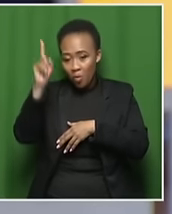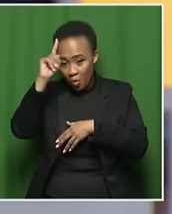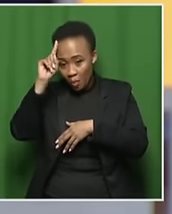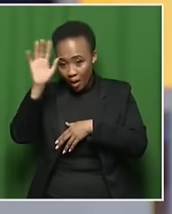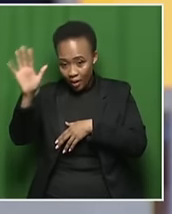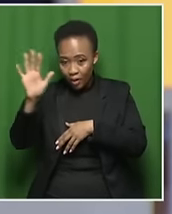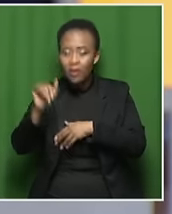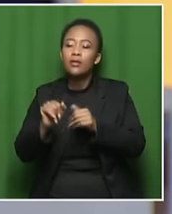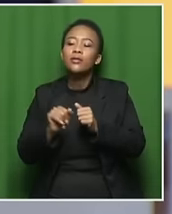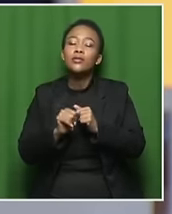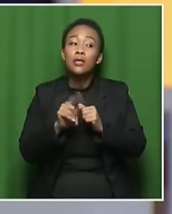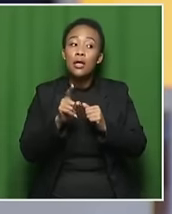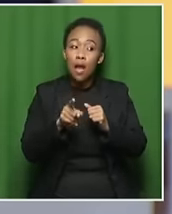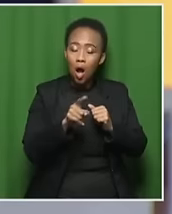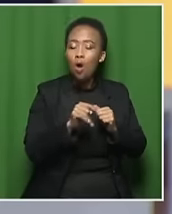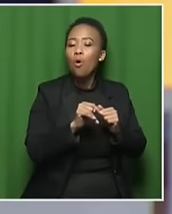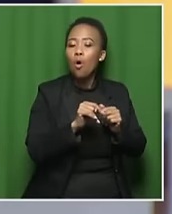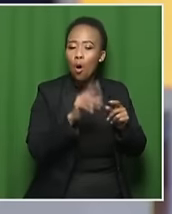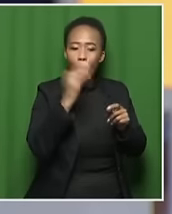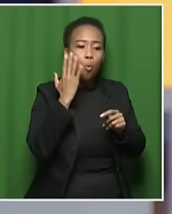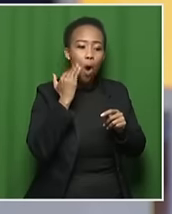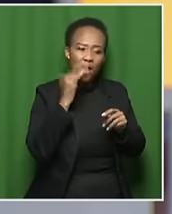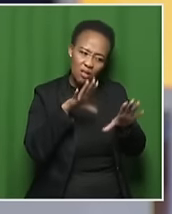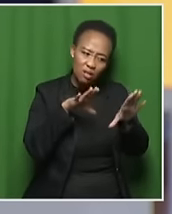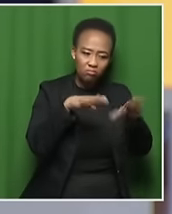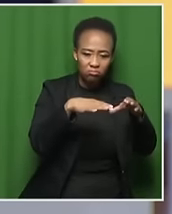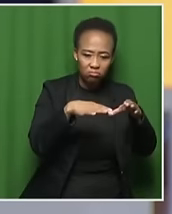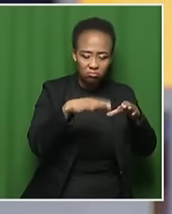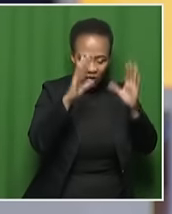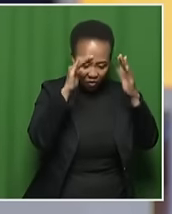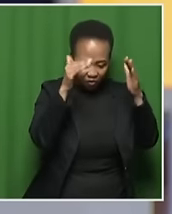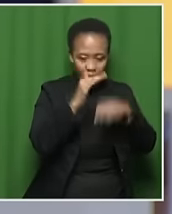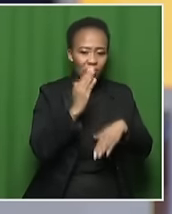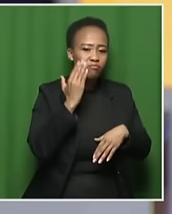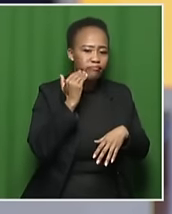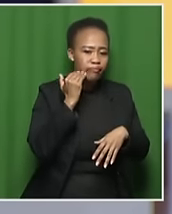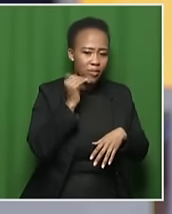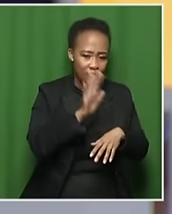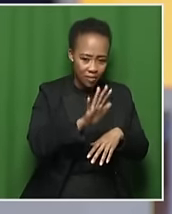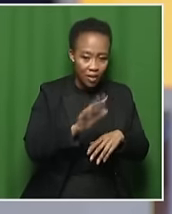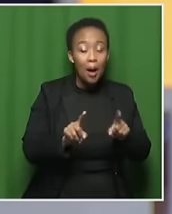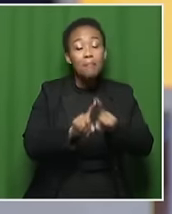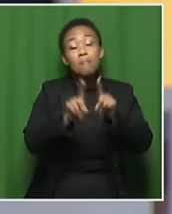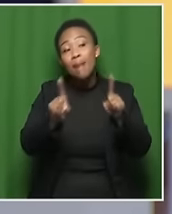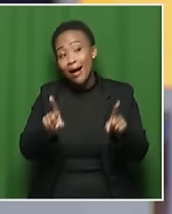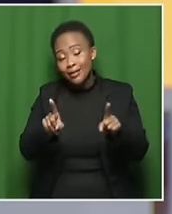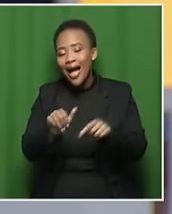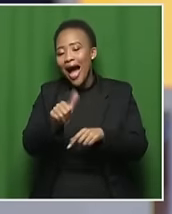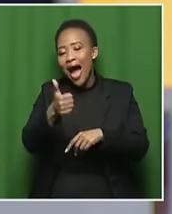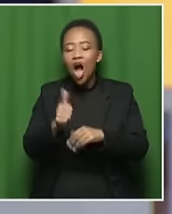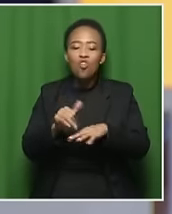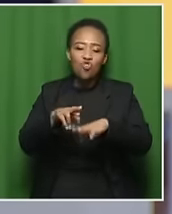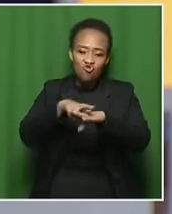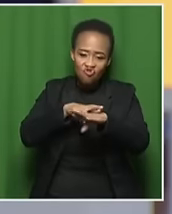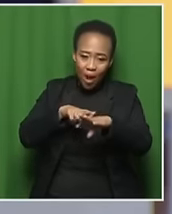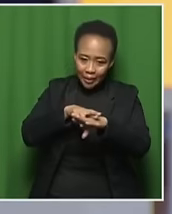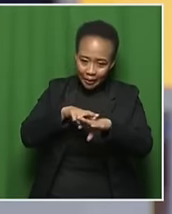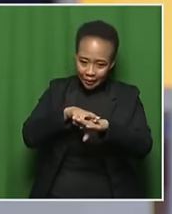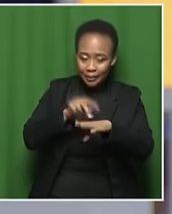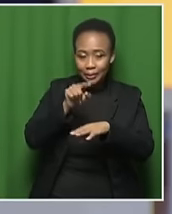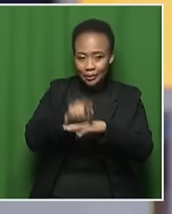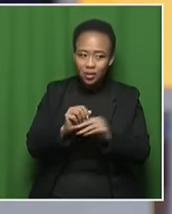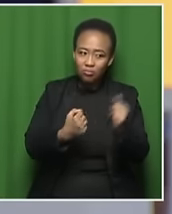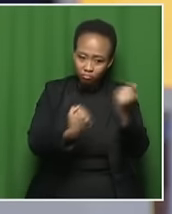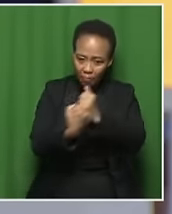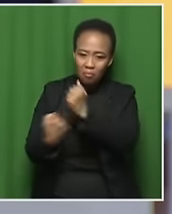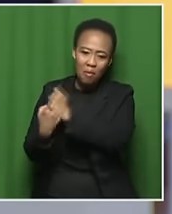their constituencies in the white communities, but they also get voted by other races. The PA found its constituency in